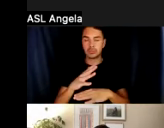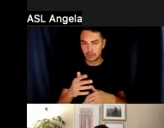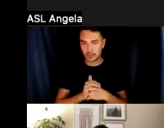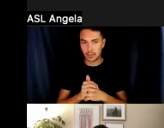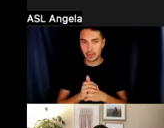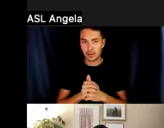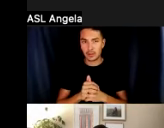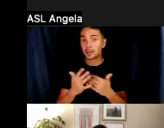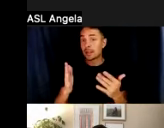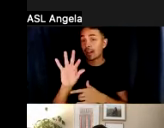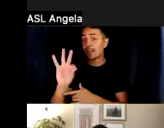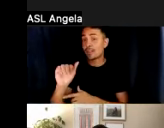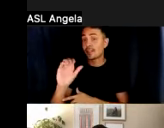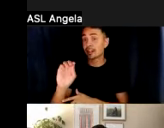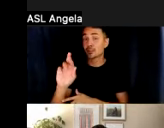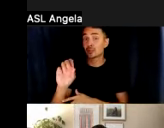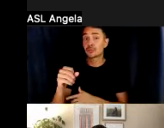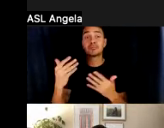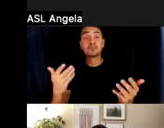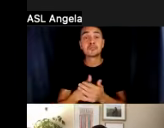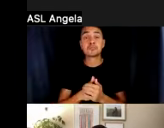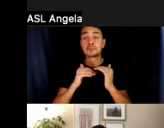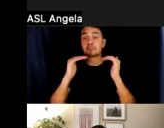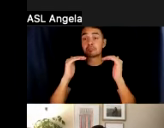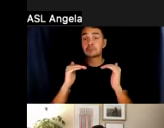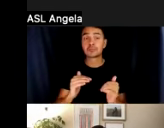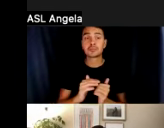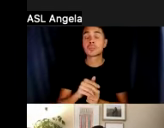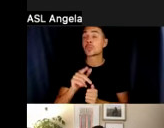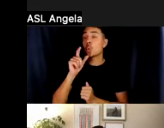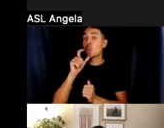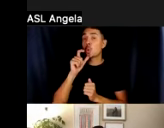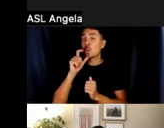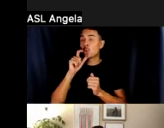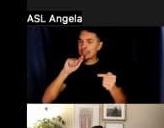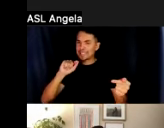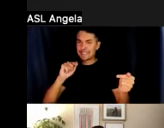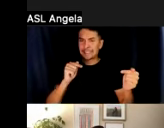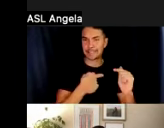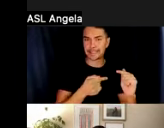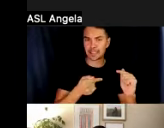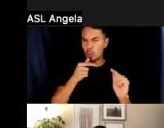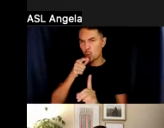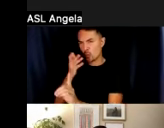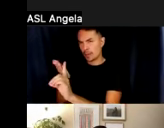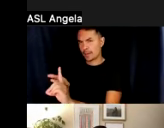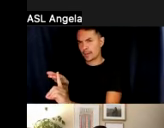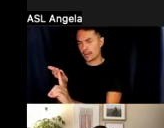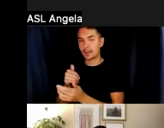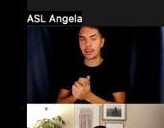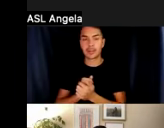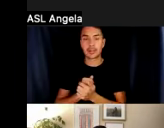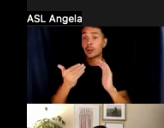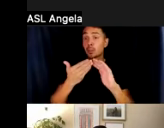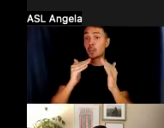factors such as who perpetrated the violence, whether that's perhaps a family